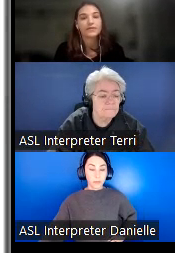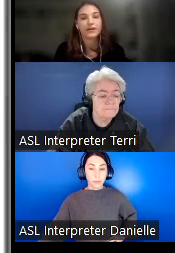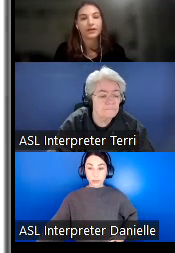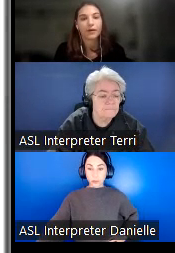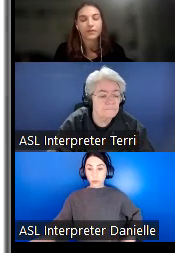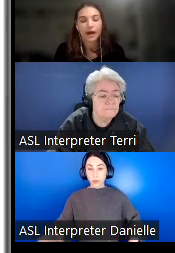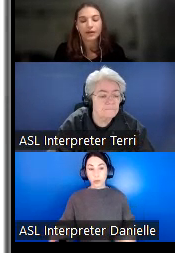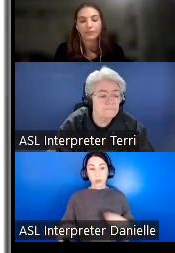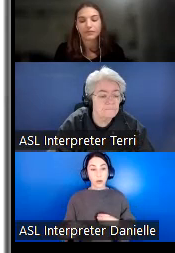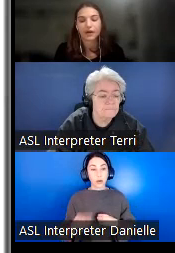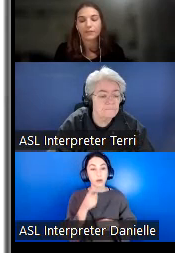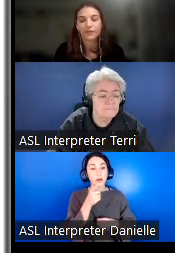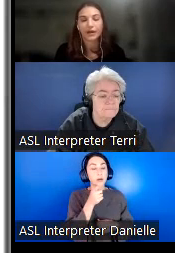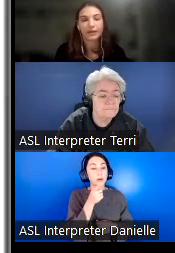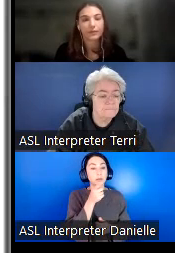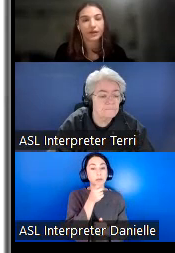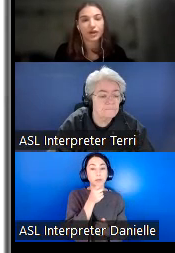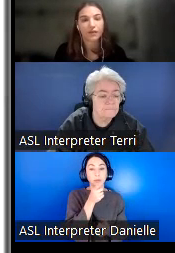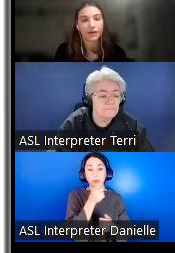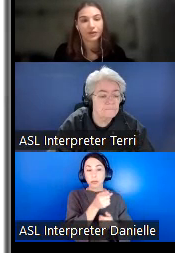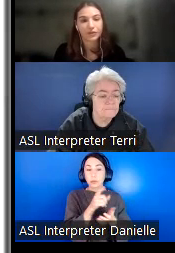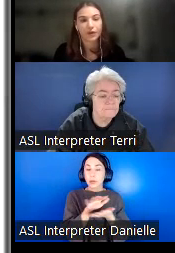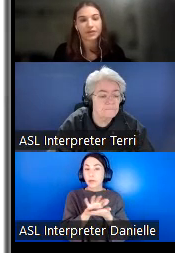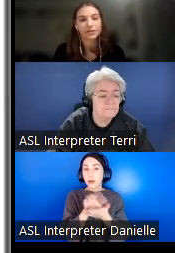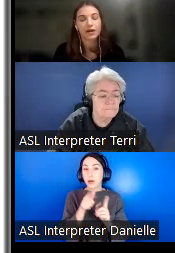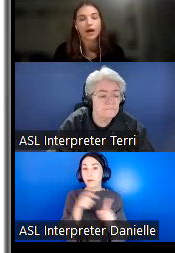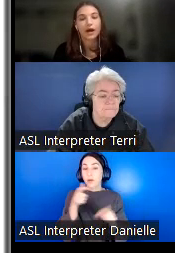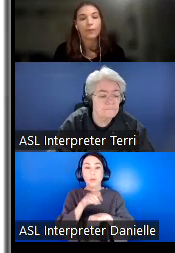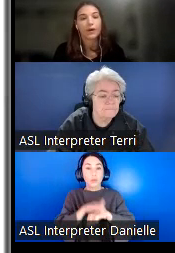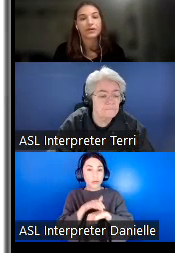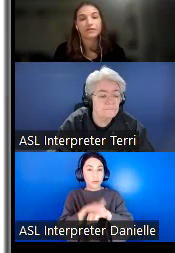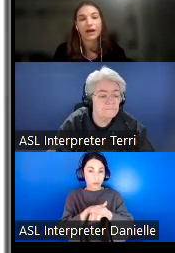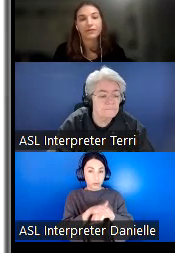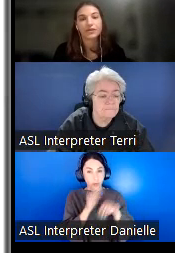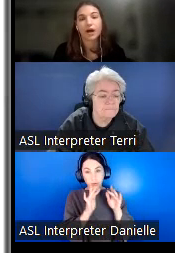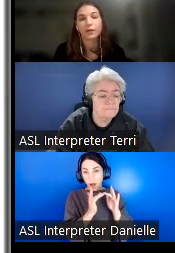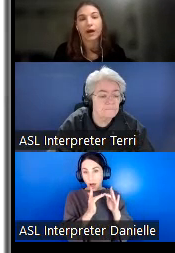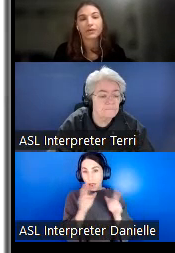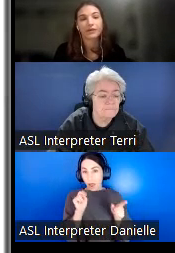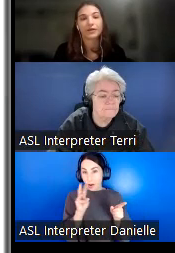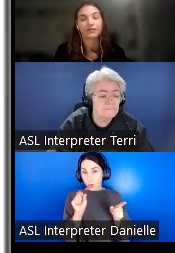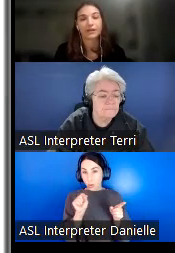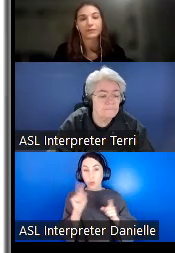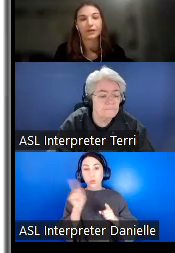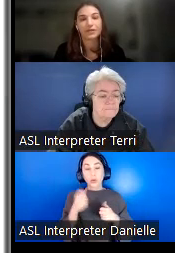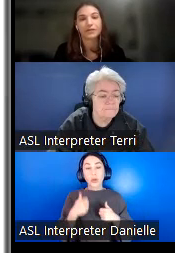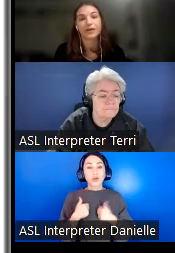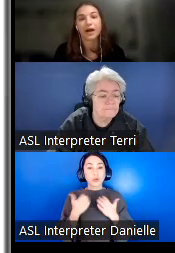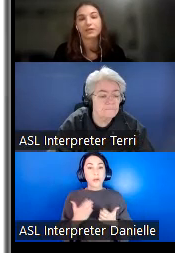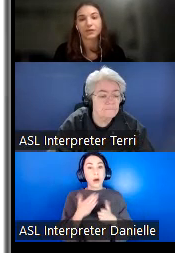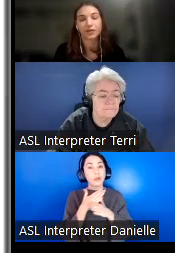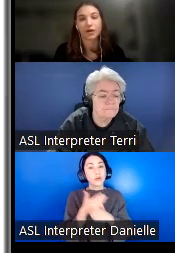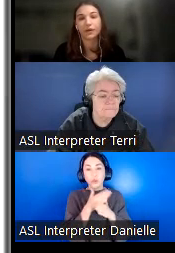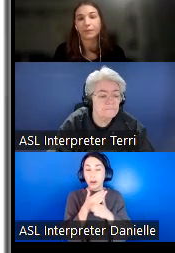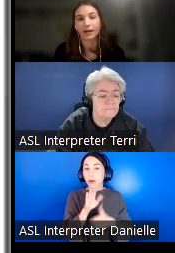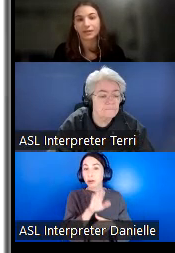So this is a video that comes from a British online news source where survivors talk about their different experiences